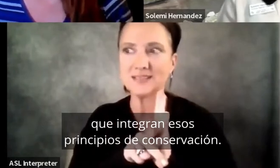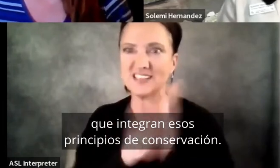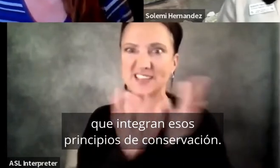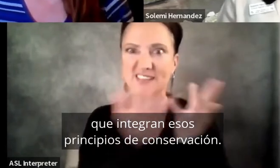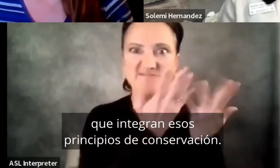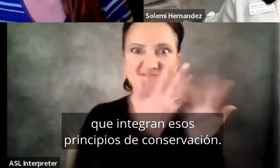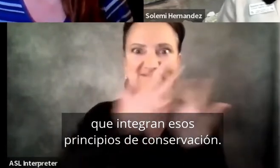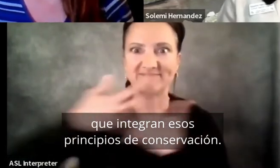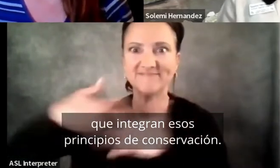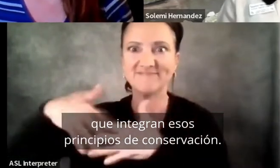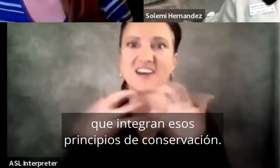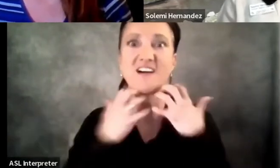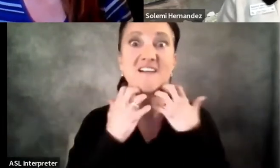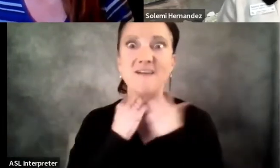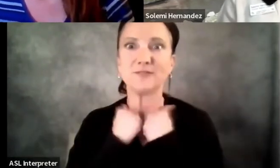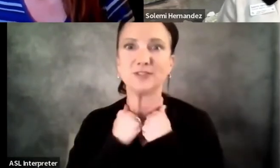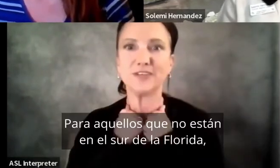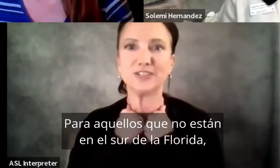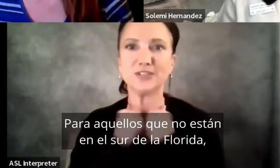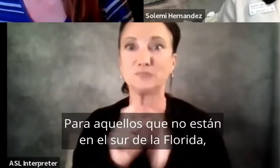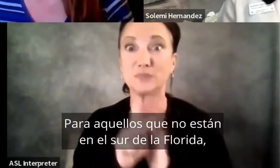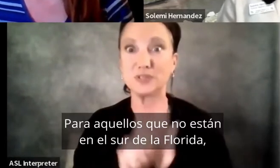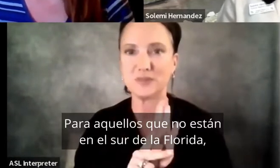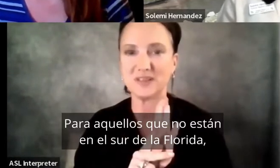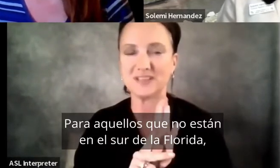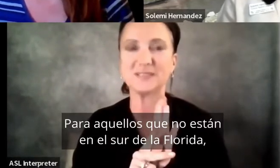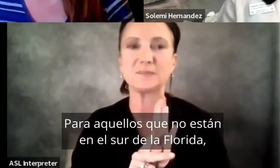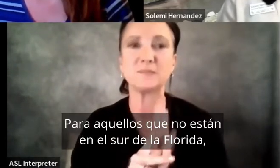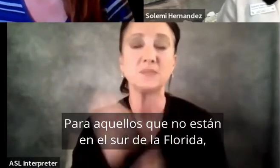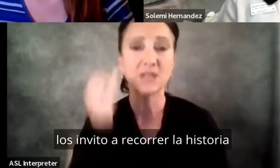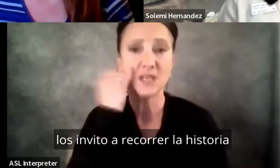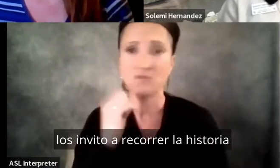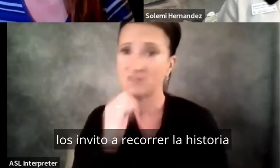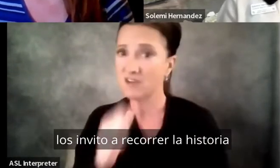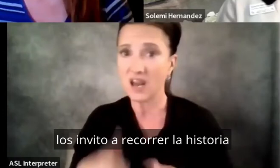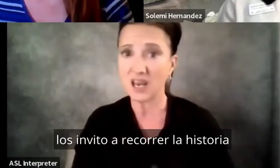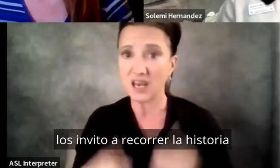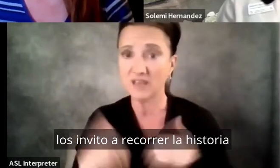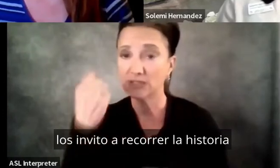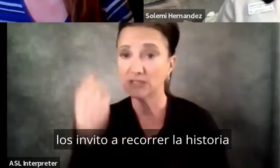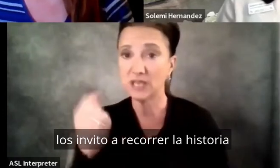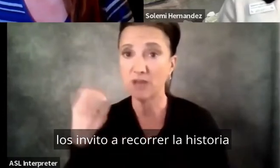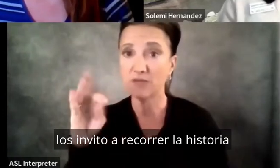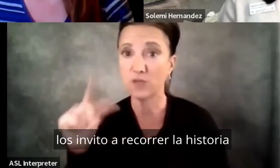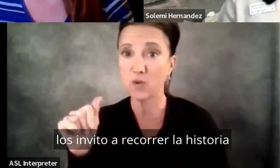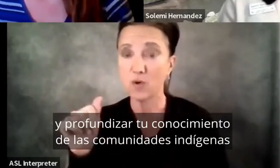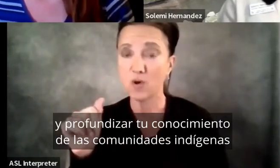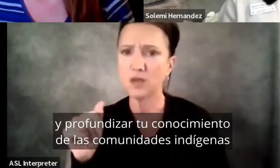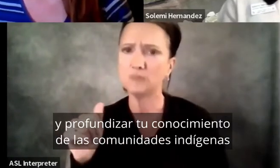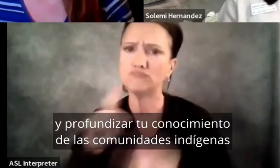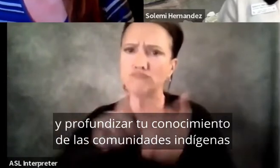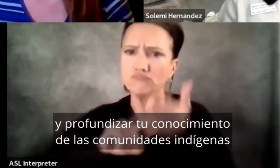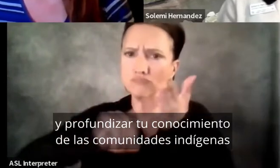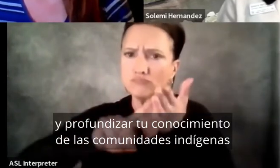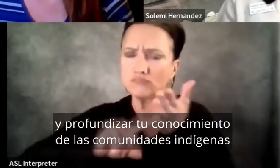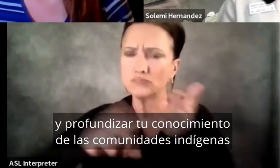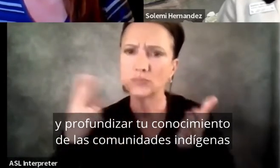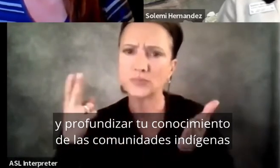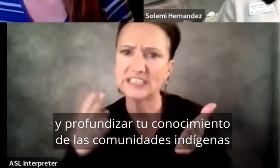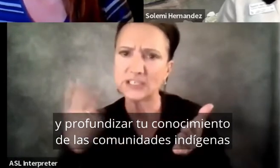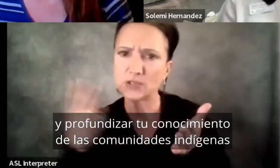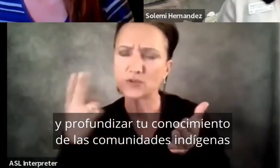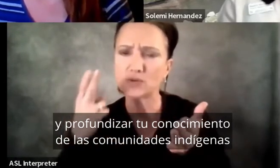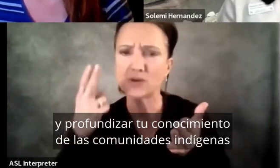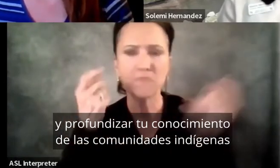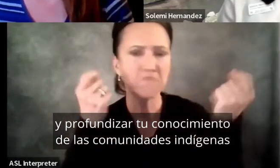those conservation principles. For those not in South Florida, I invite you to explore the history and deepen your knowledge